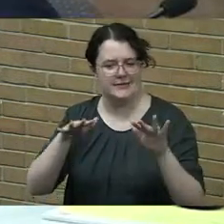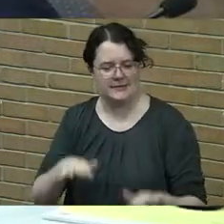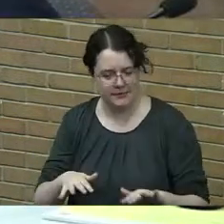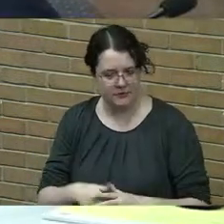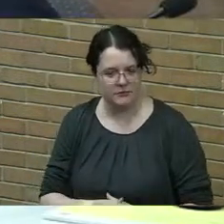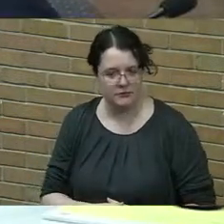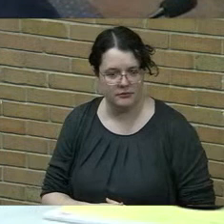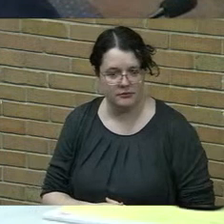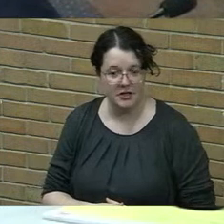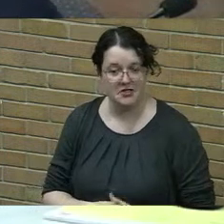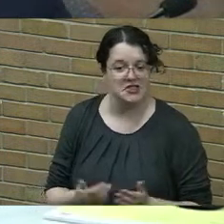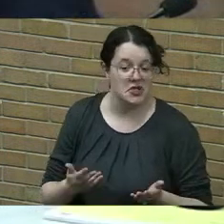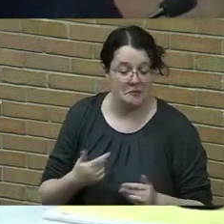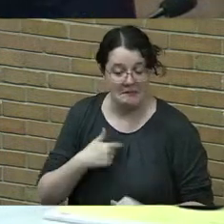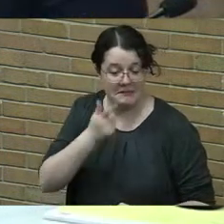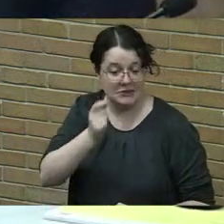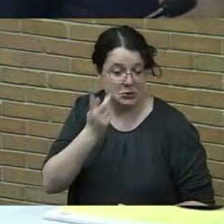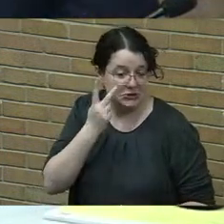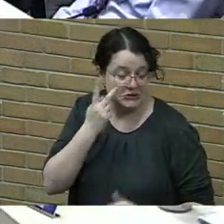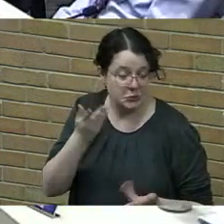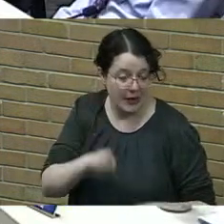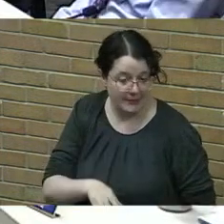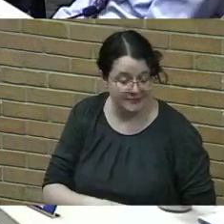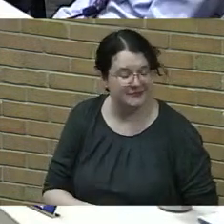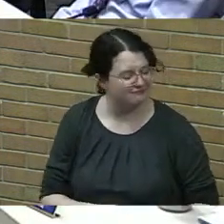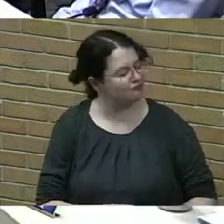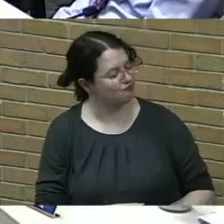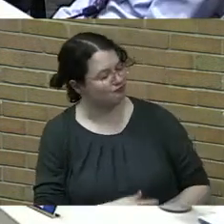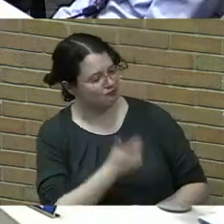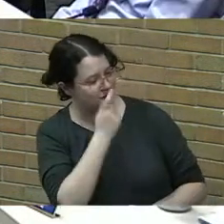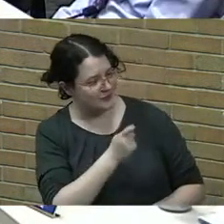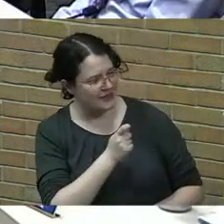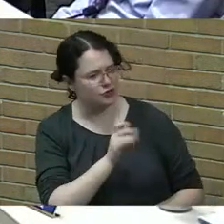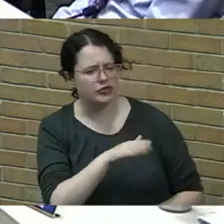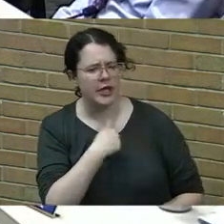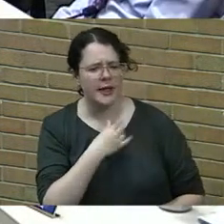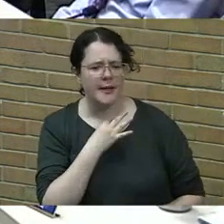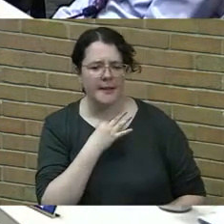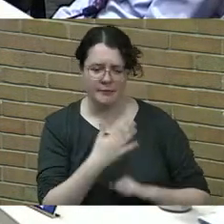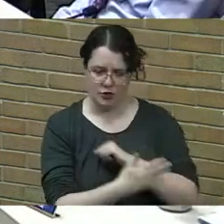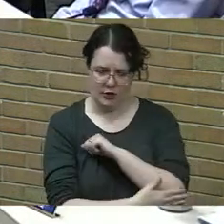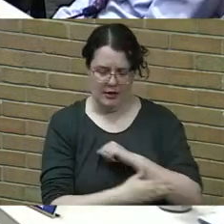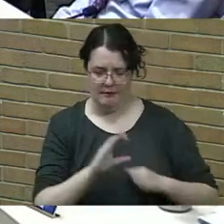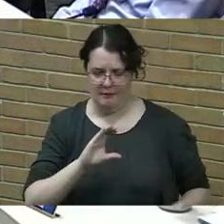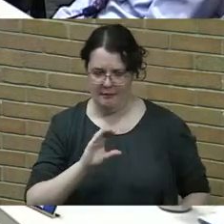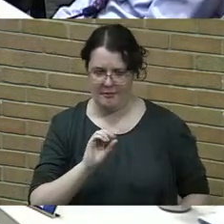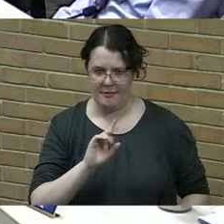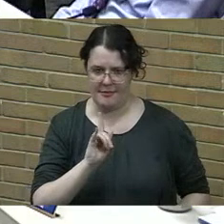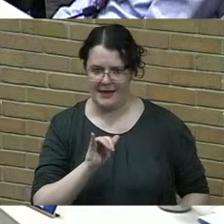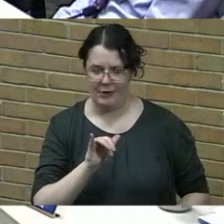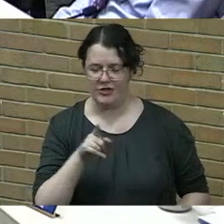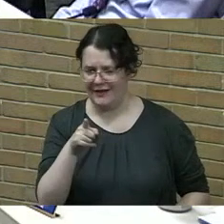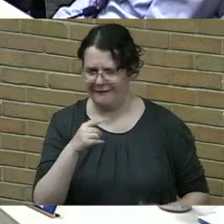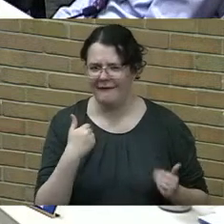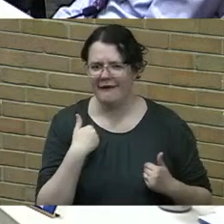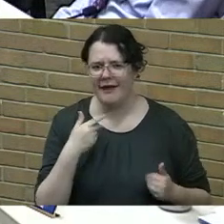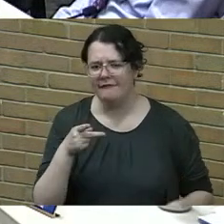I'd be interested to see how it works out. It'll be interesting. And does the county have a portal